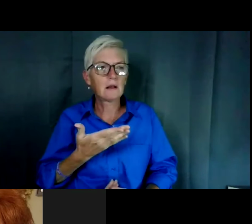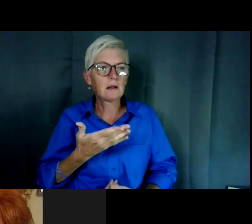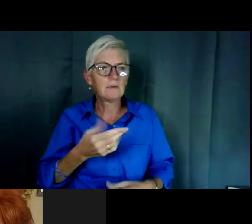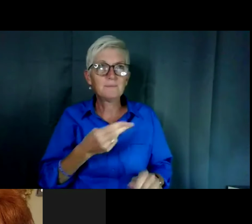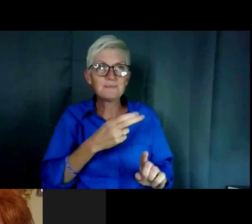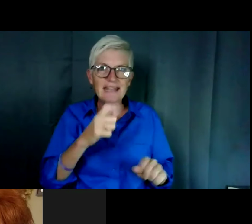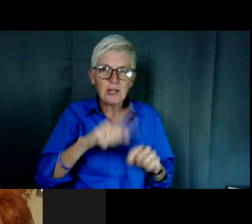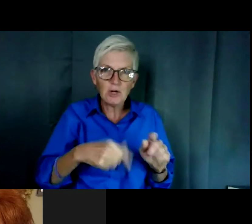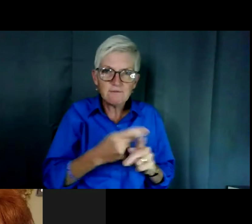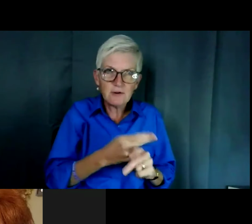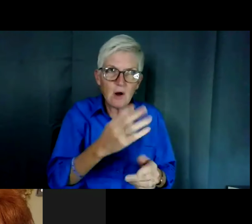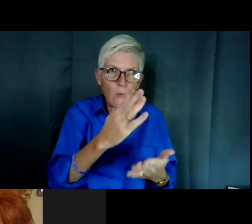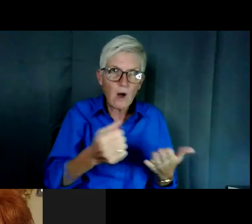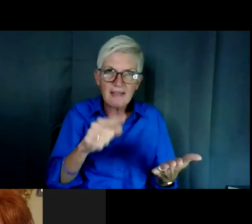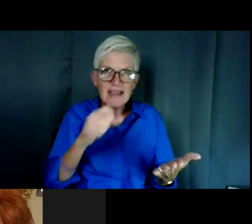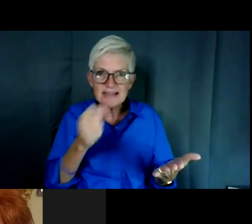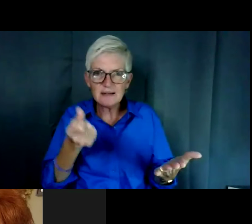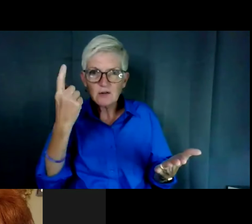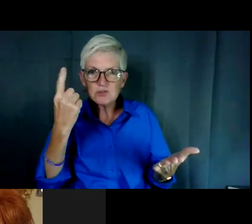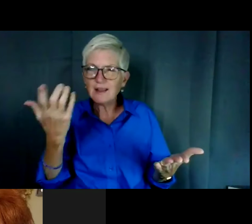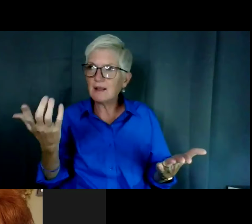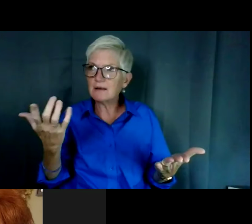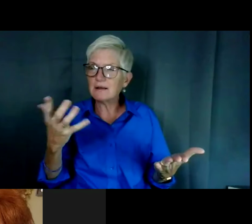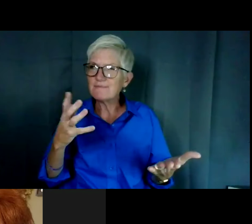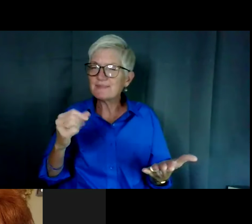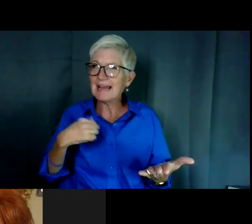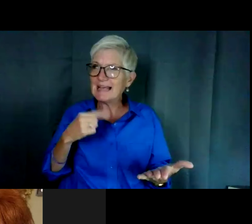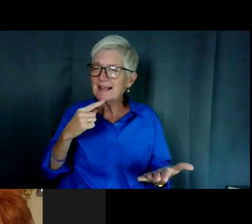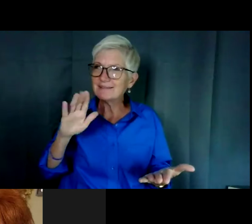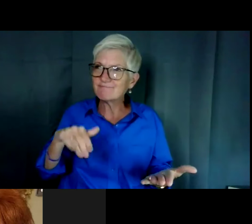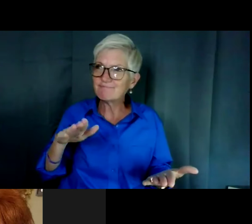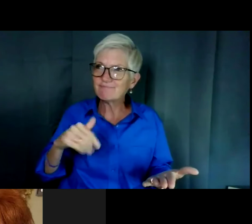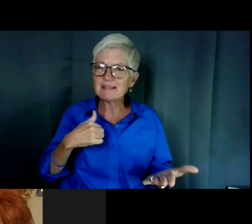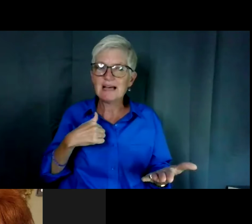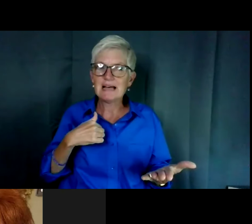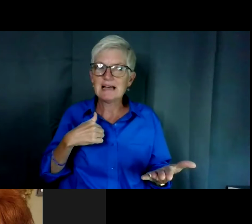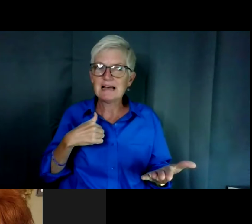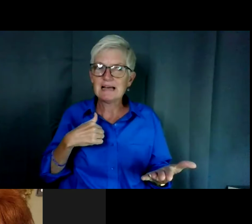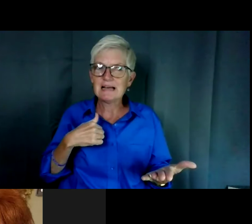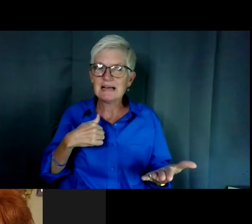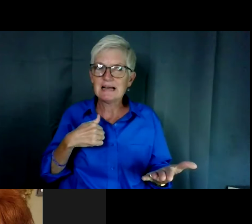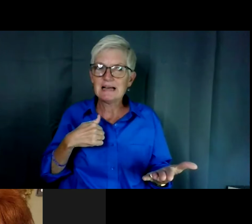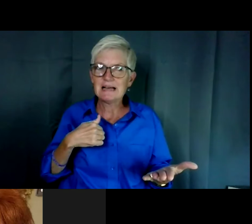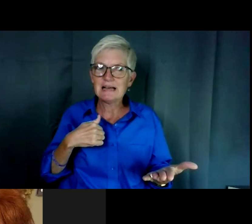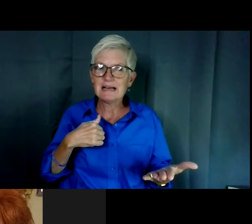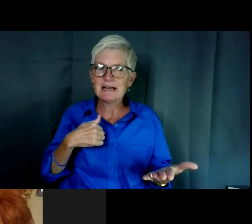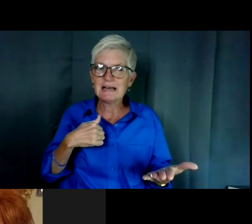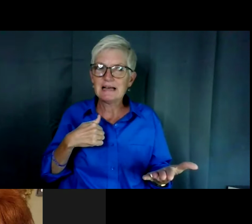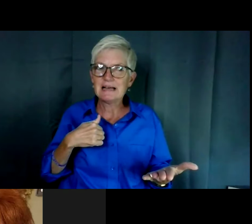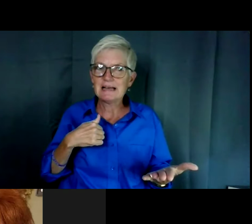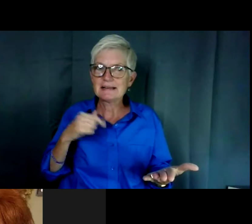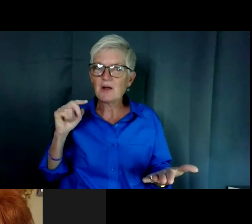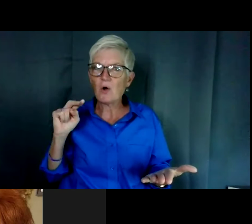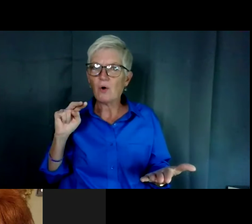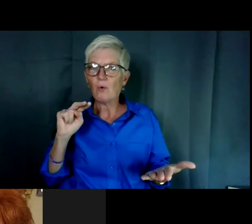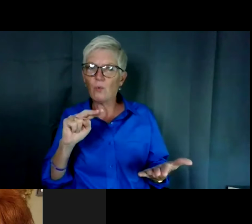why they weren't getting it. And so I just talked about, you know, you have to watch the behavior, you